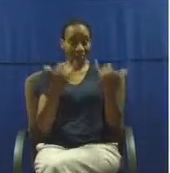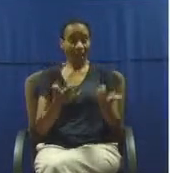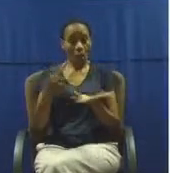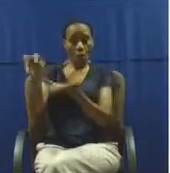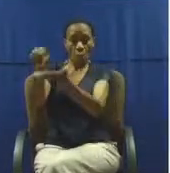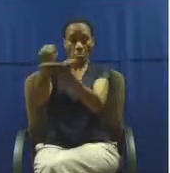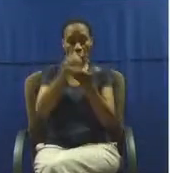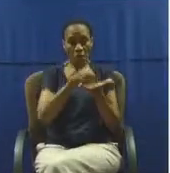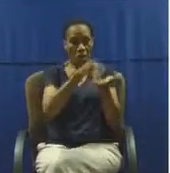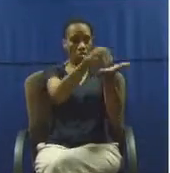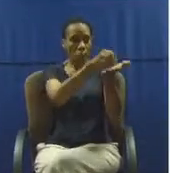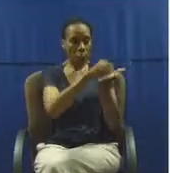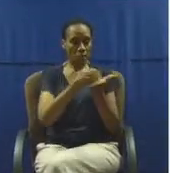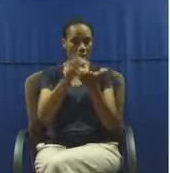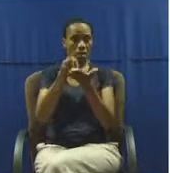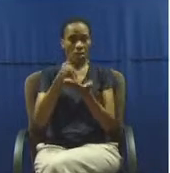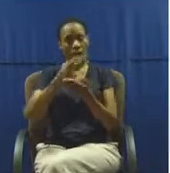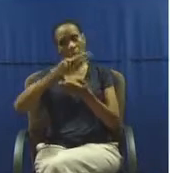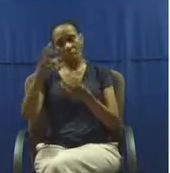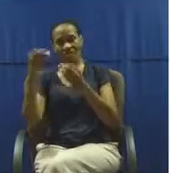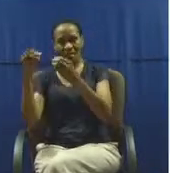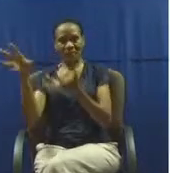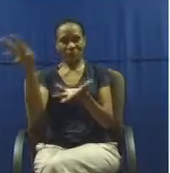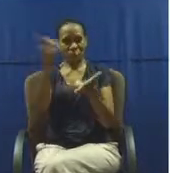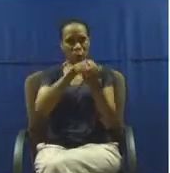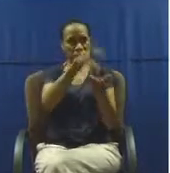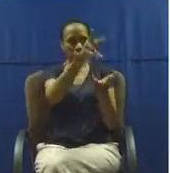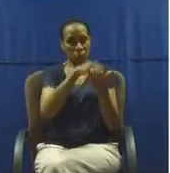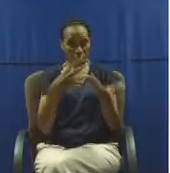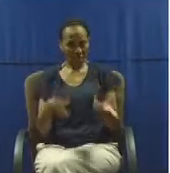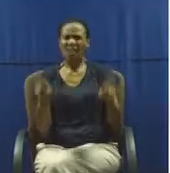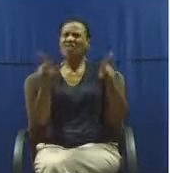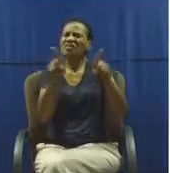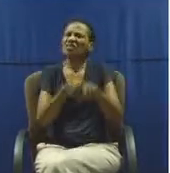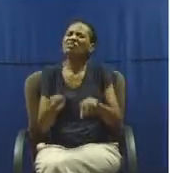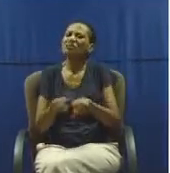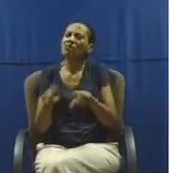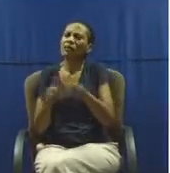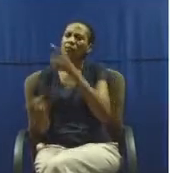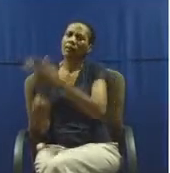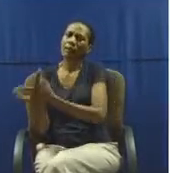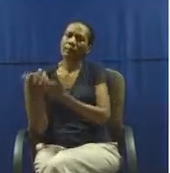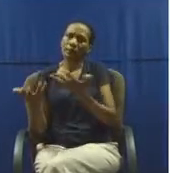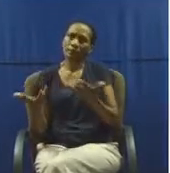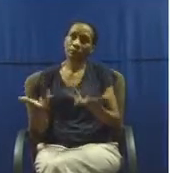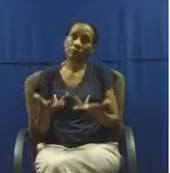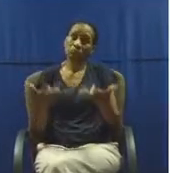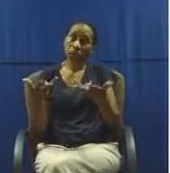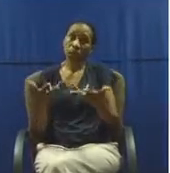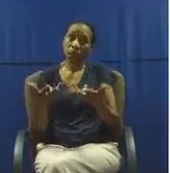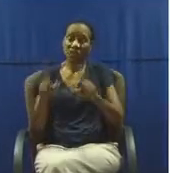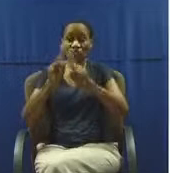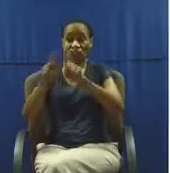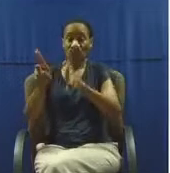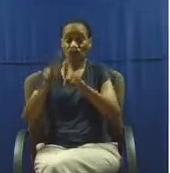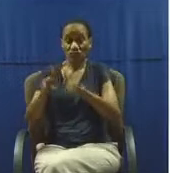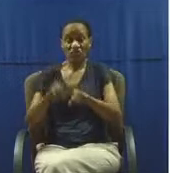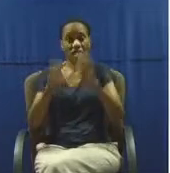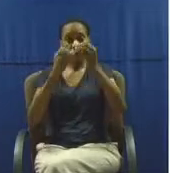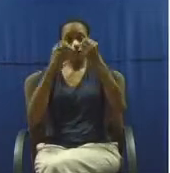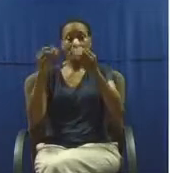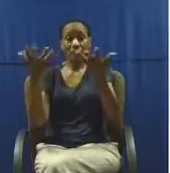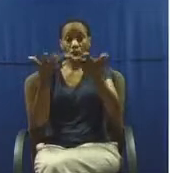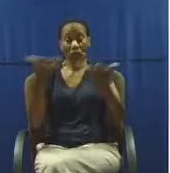in other shareholders. The same thing has happened to a number of companies in